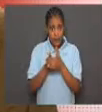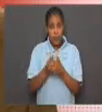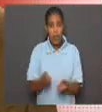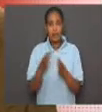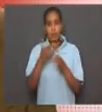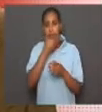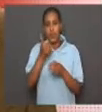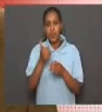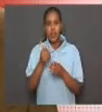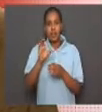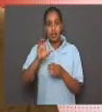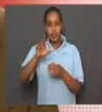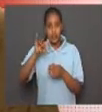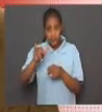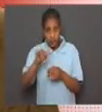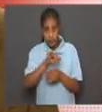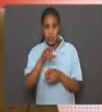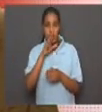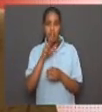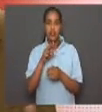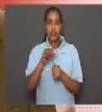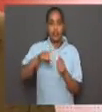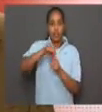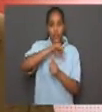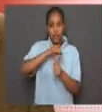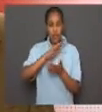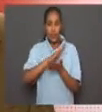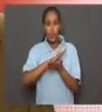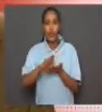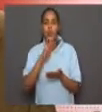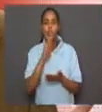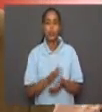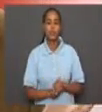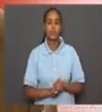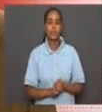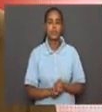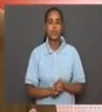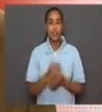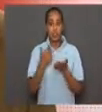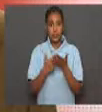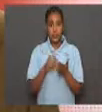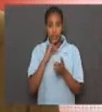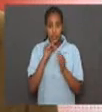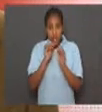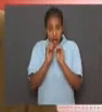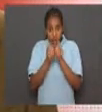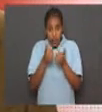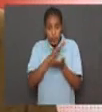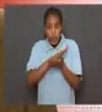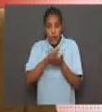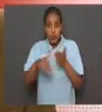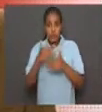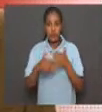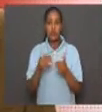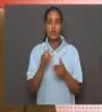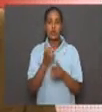the crystal lattice than are the atoms of impurities. This is how the purification